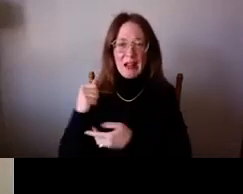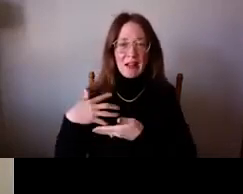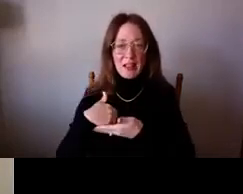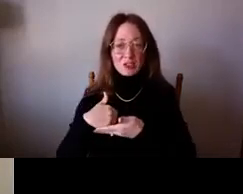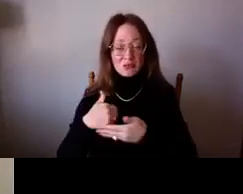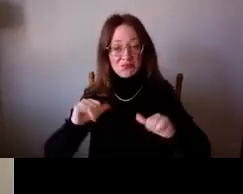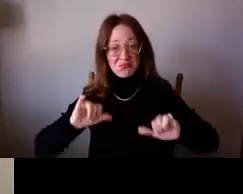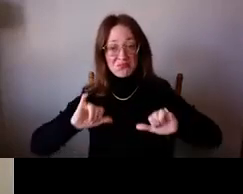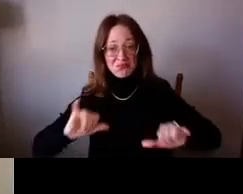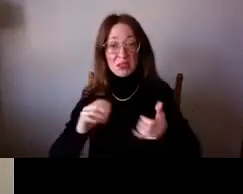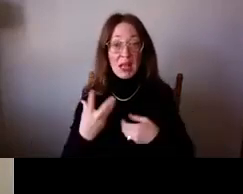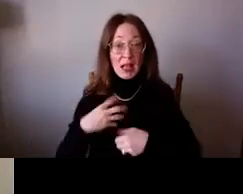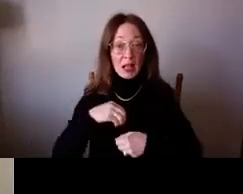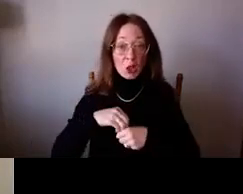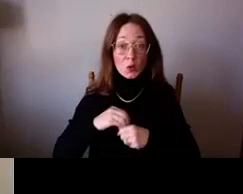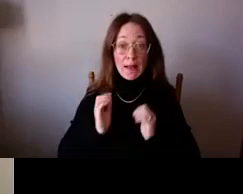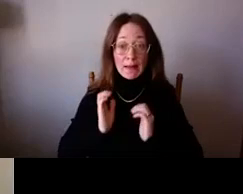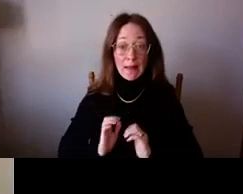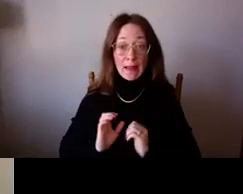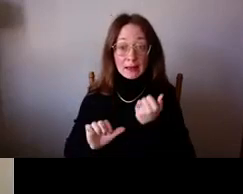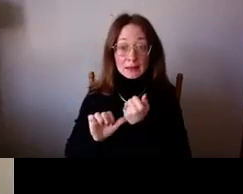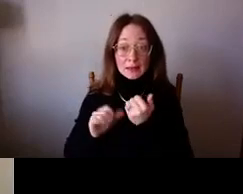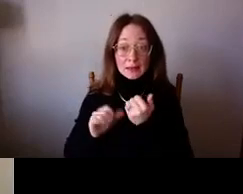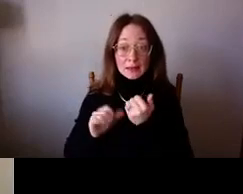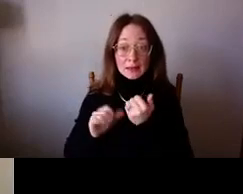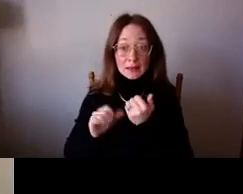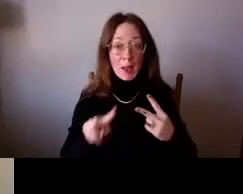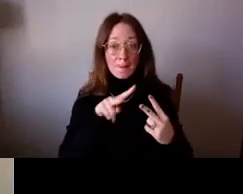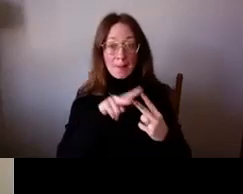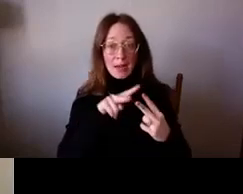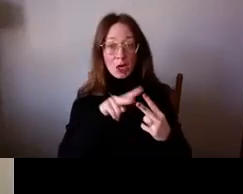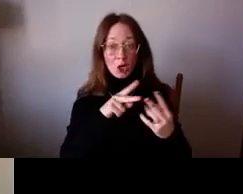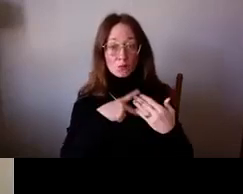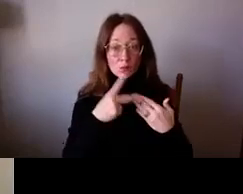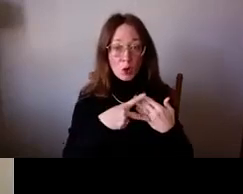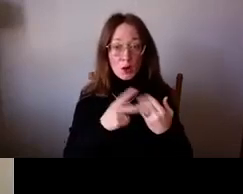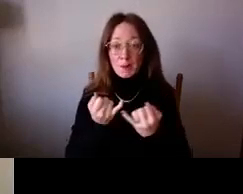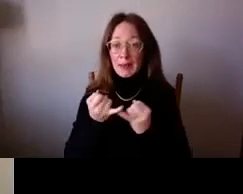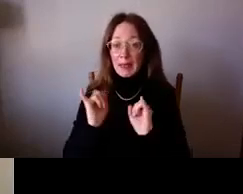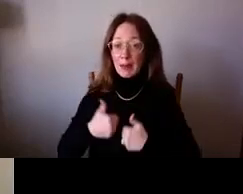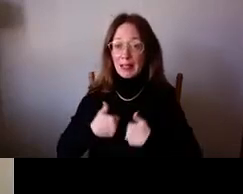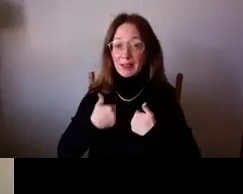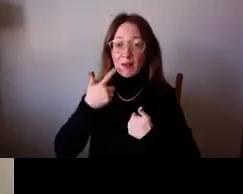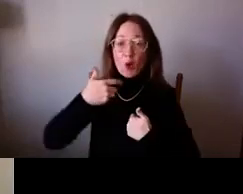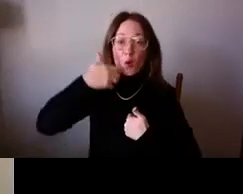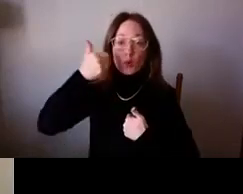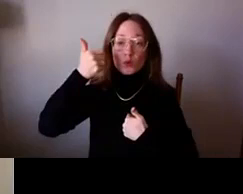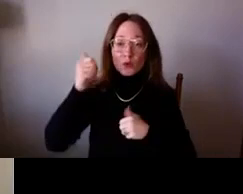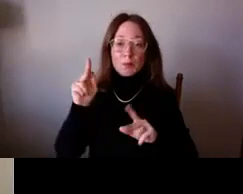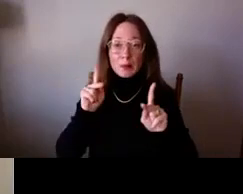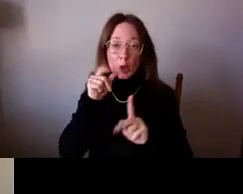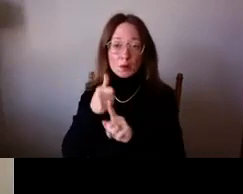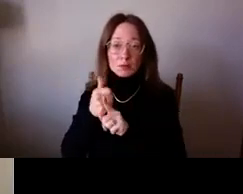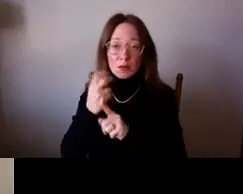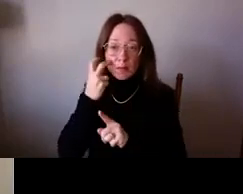This includes the Client Assistance Program, PAIR program, the Independent Living for Older Individuals Who Are Blind